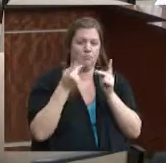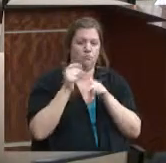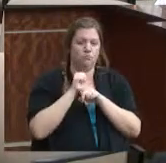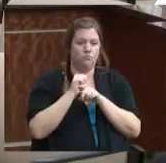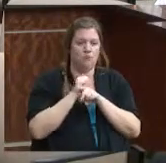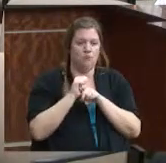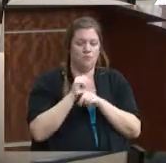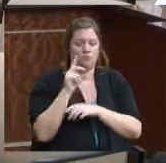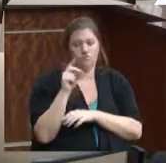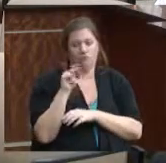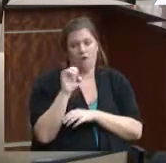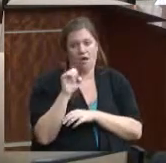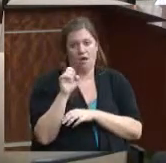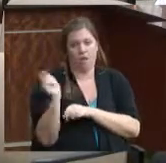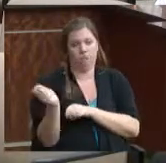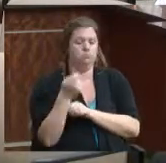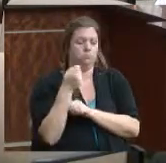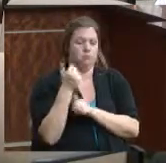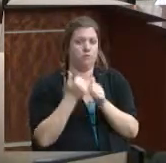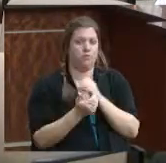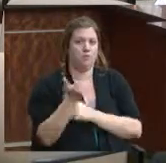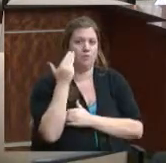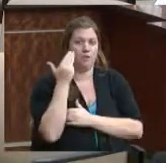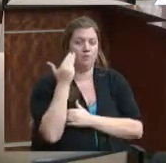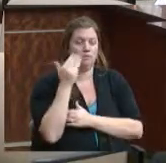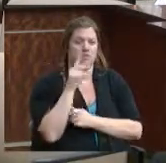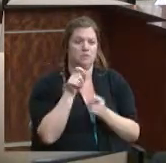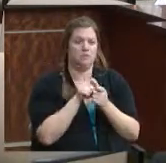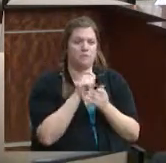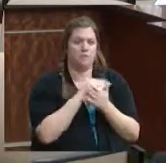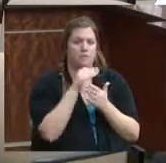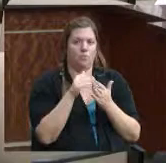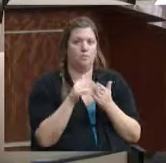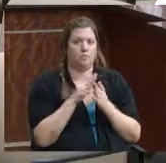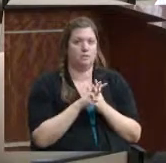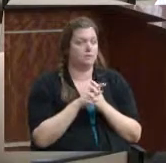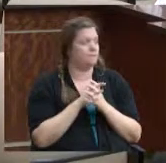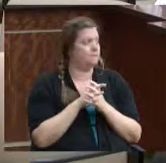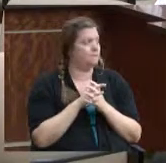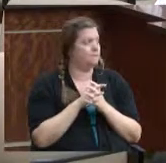their drives every morning and particularly on the weekends.